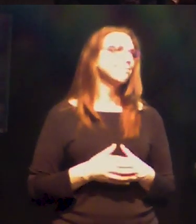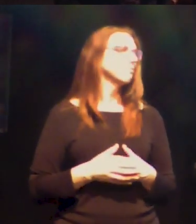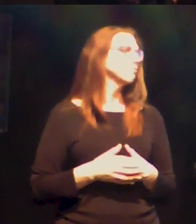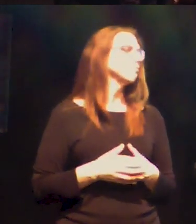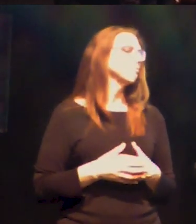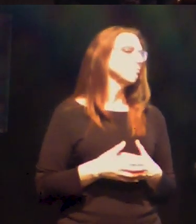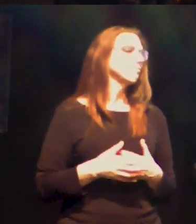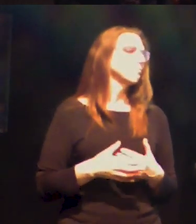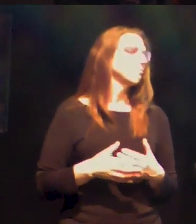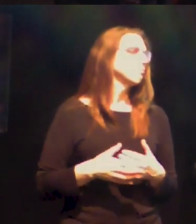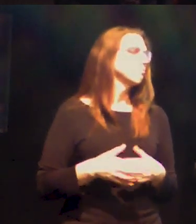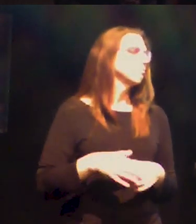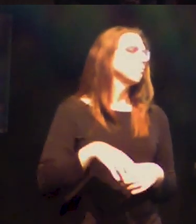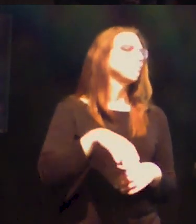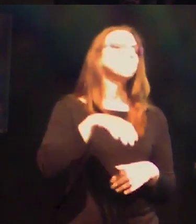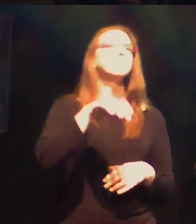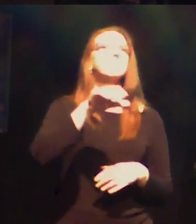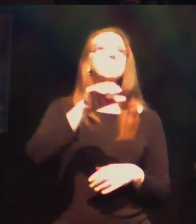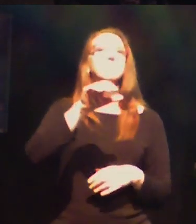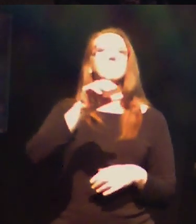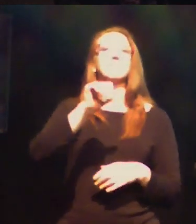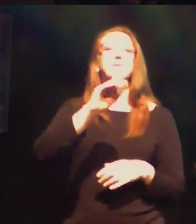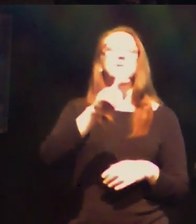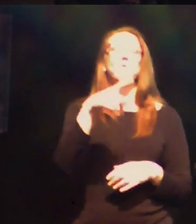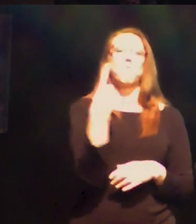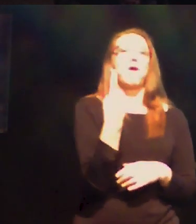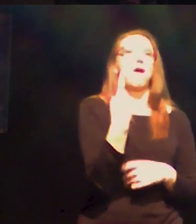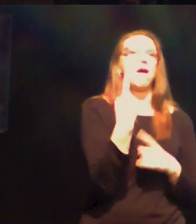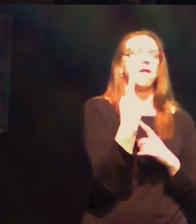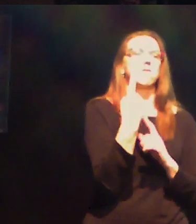something that's intense? I think one of the